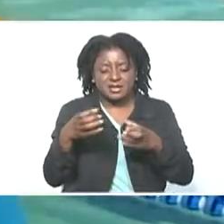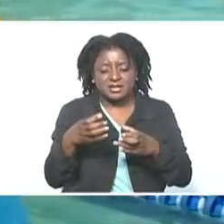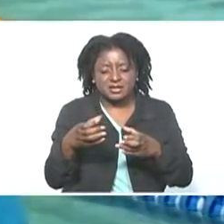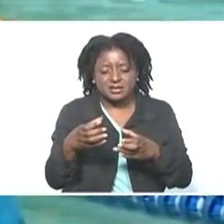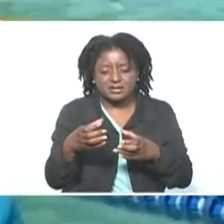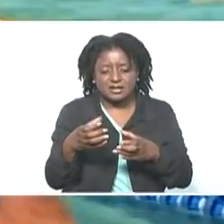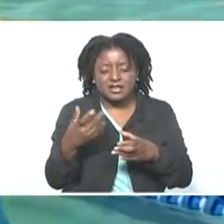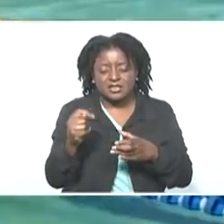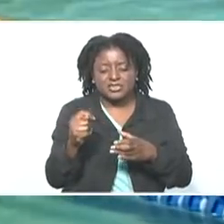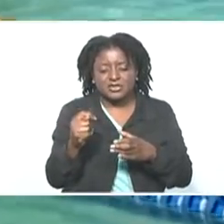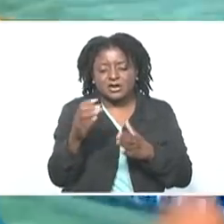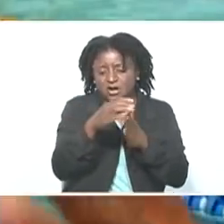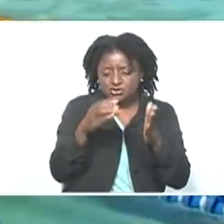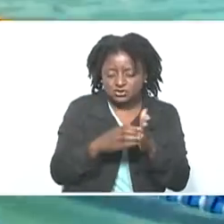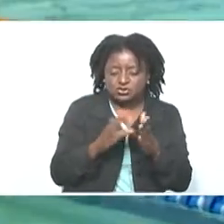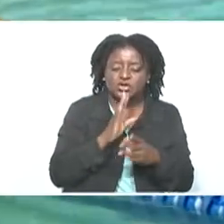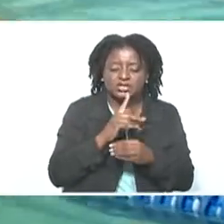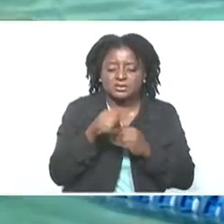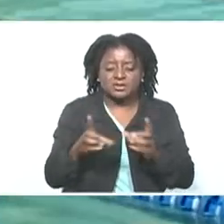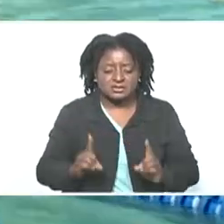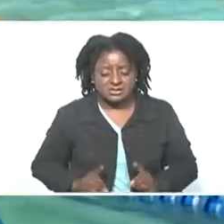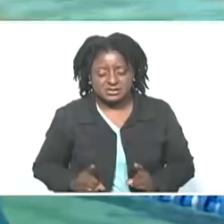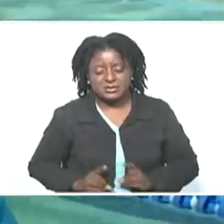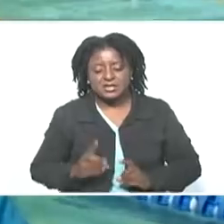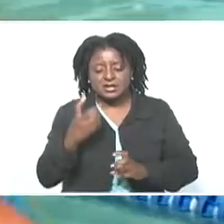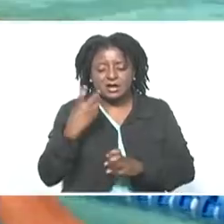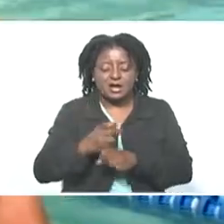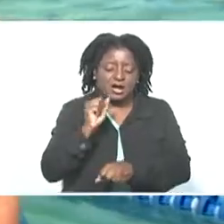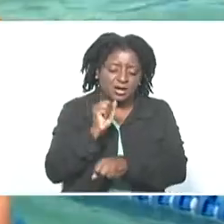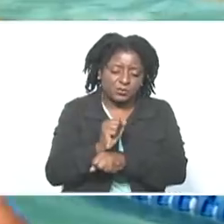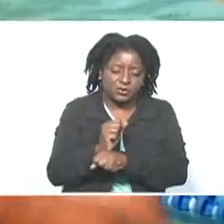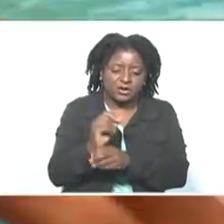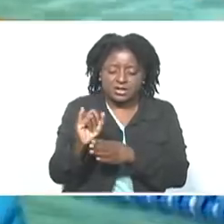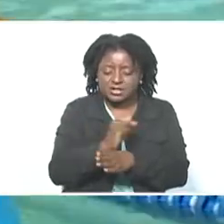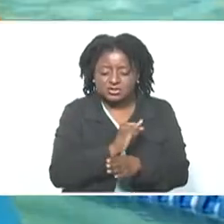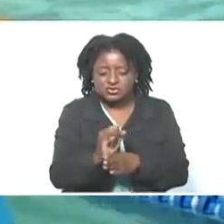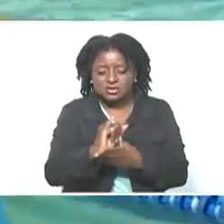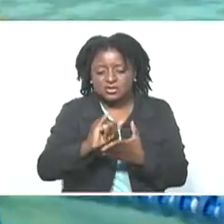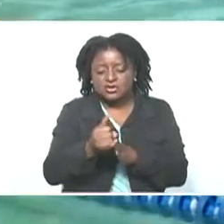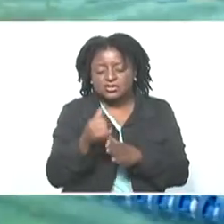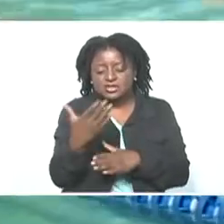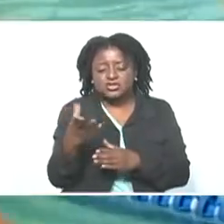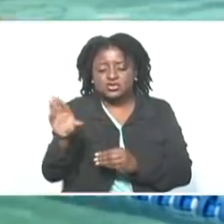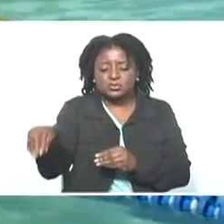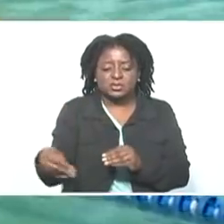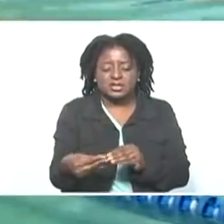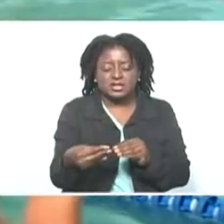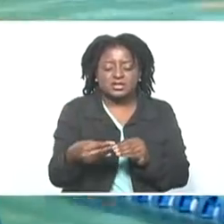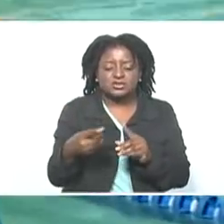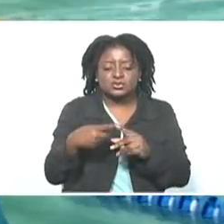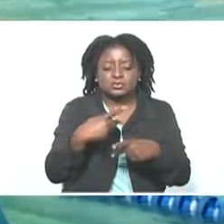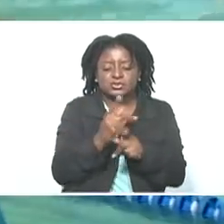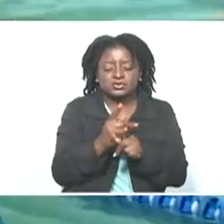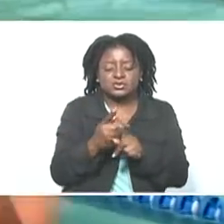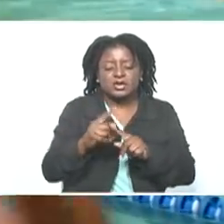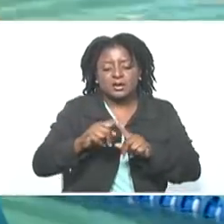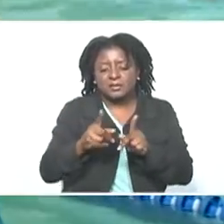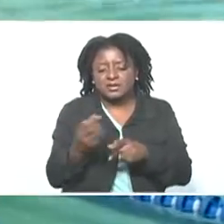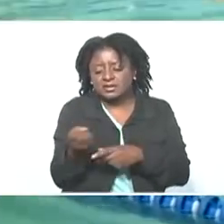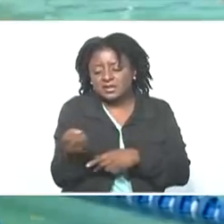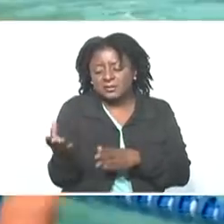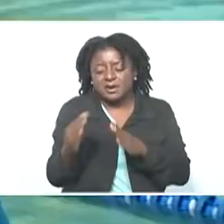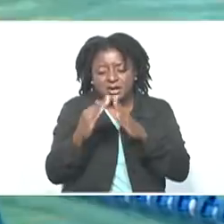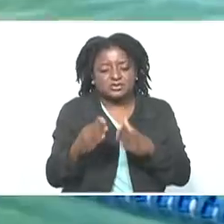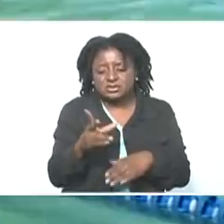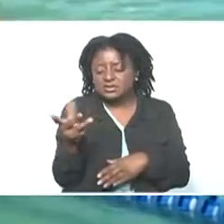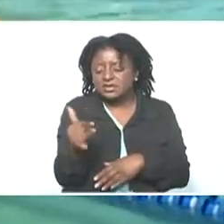about discipline, hard work, industry, those things that you're putting things in to produce. And whereas the number houses, to me, is not doing